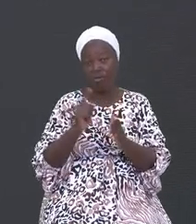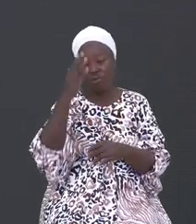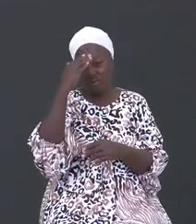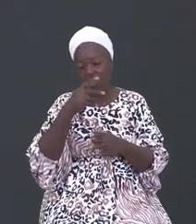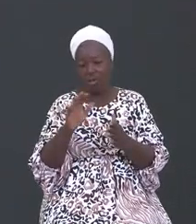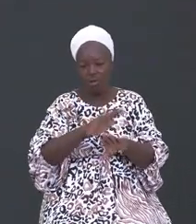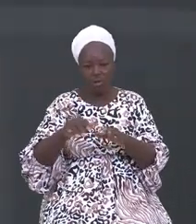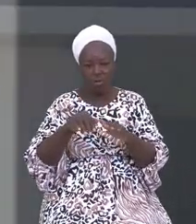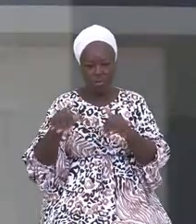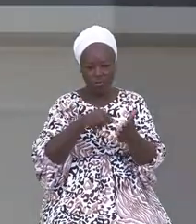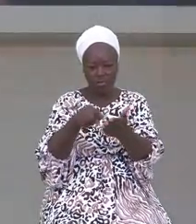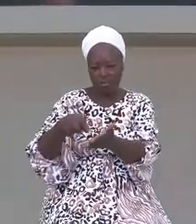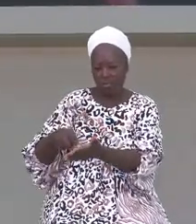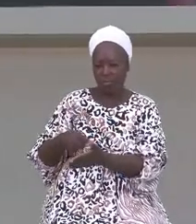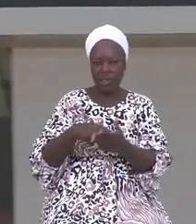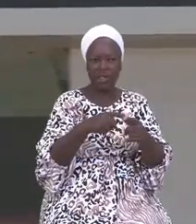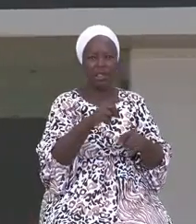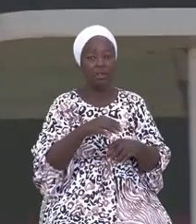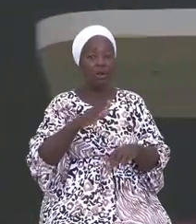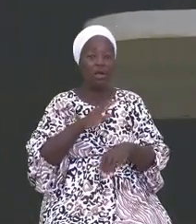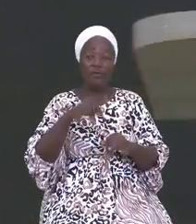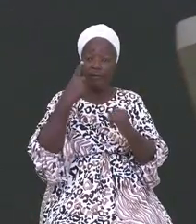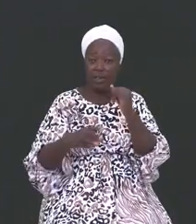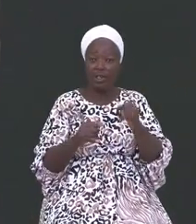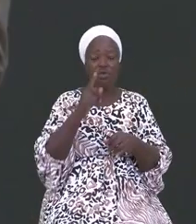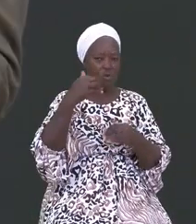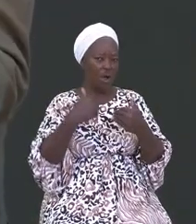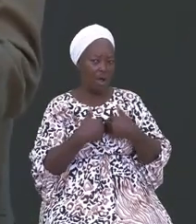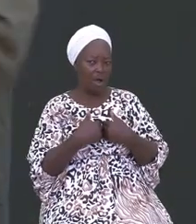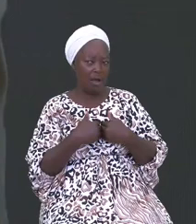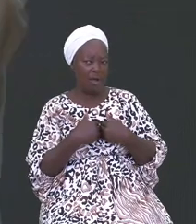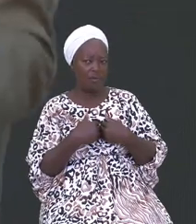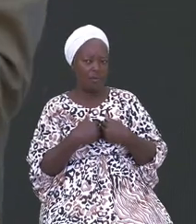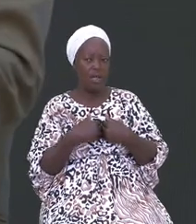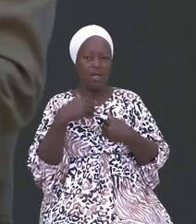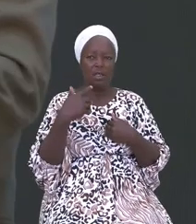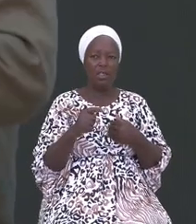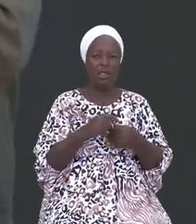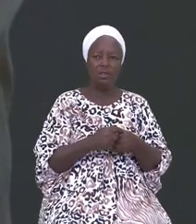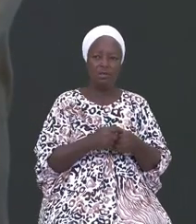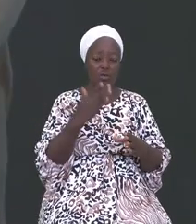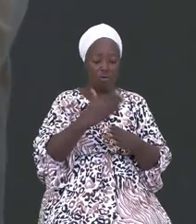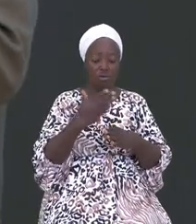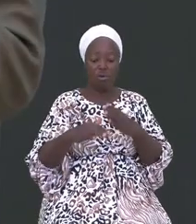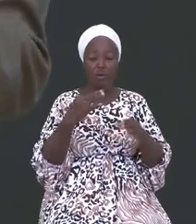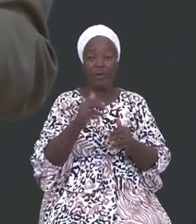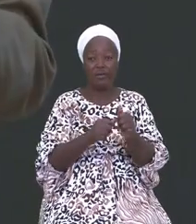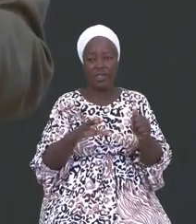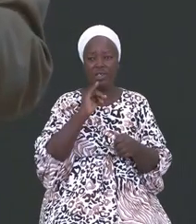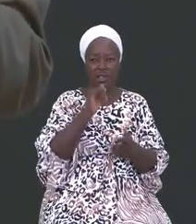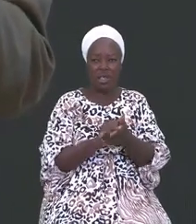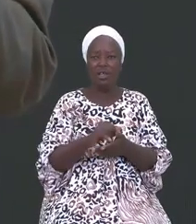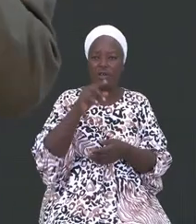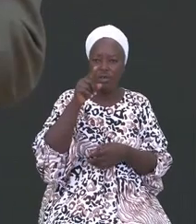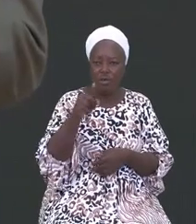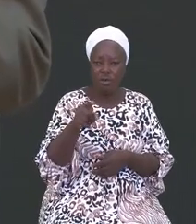don't do this, don't do this. And then finally, you have, you know, the summary of that, that you